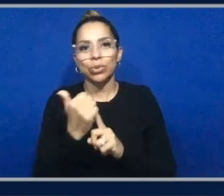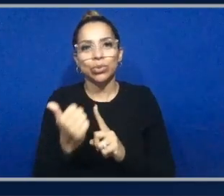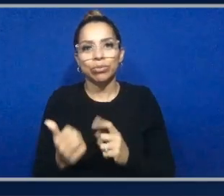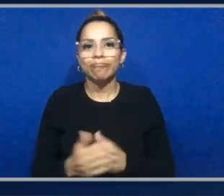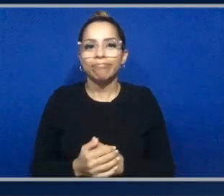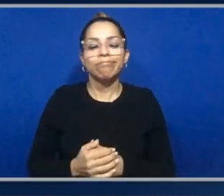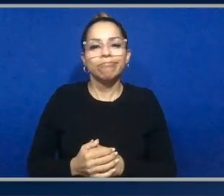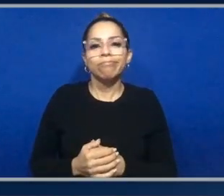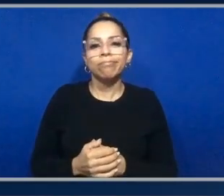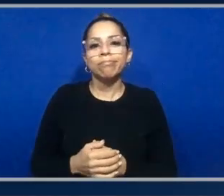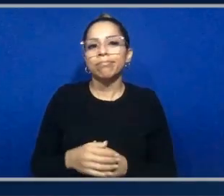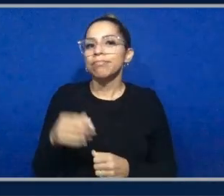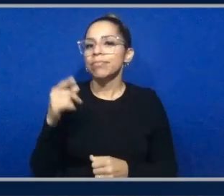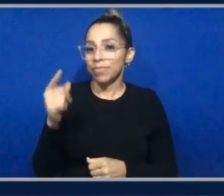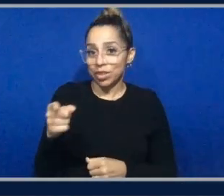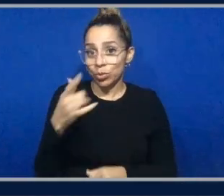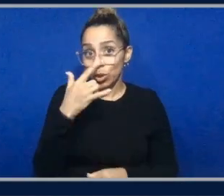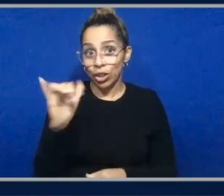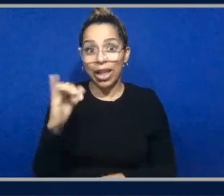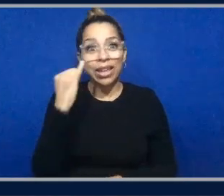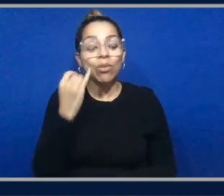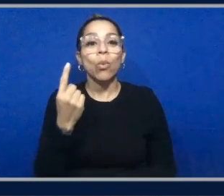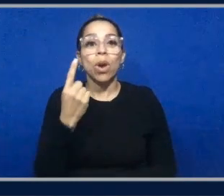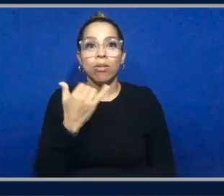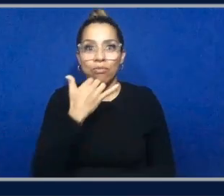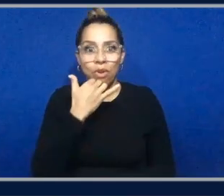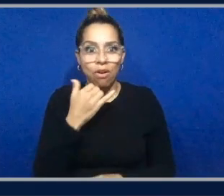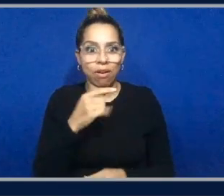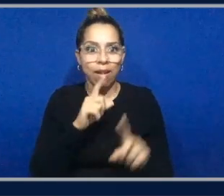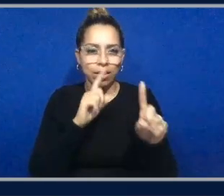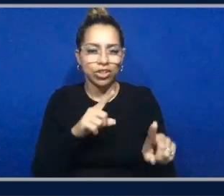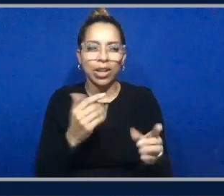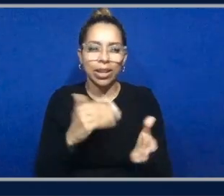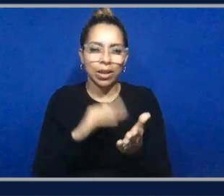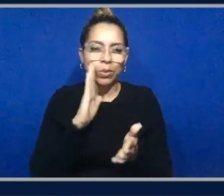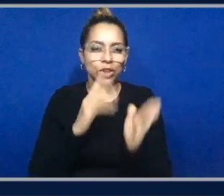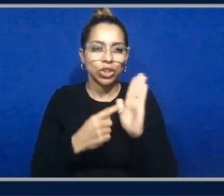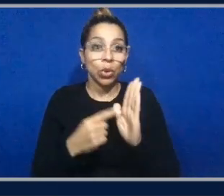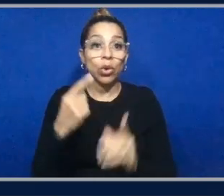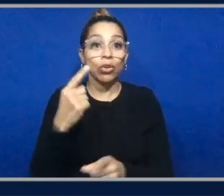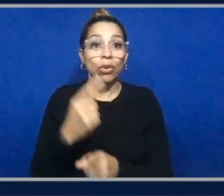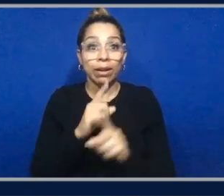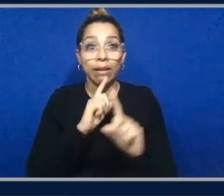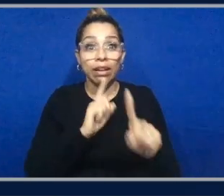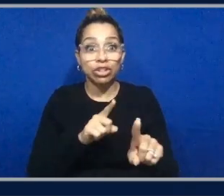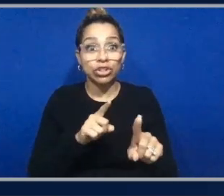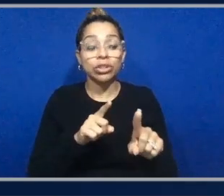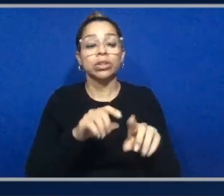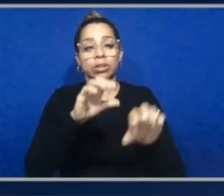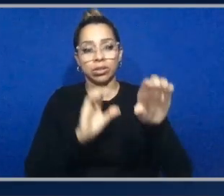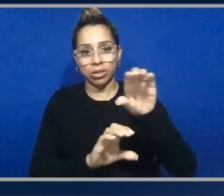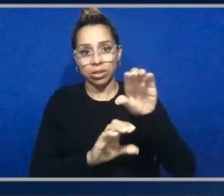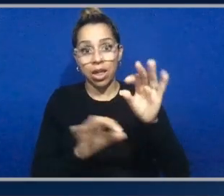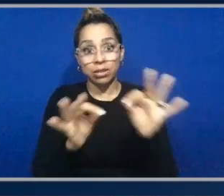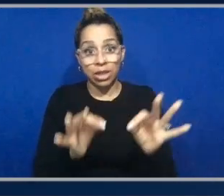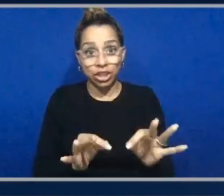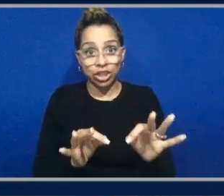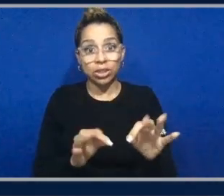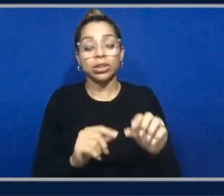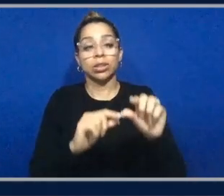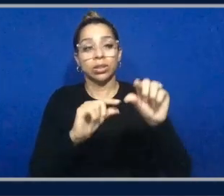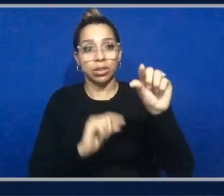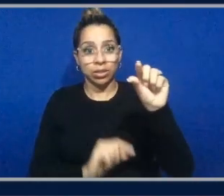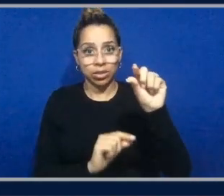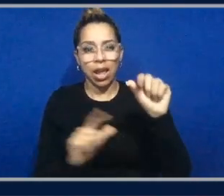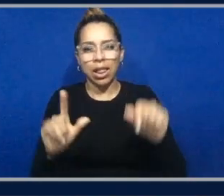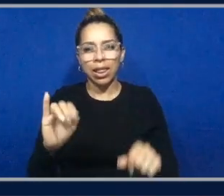like if you got one incorrect. And then again, it's going to give you the correct answer, the explanation, a link to a resource so you can learn more about